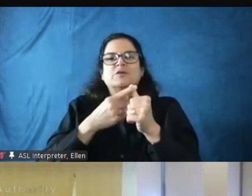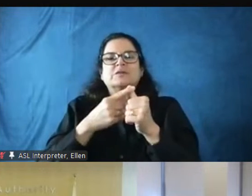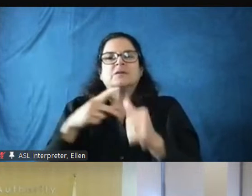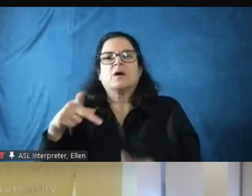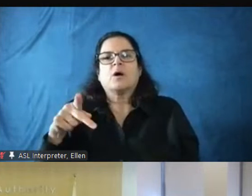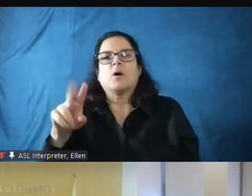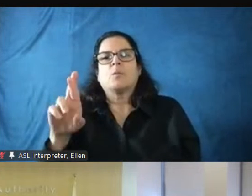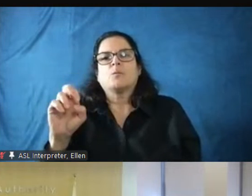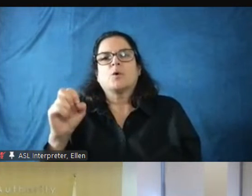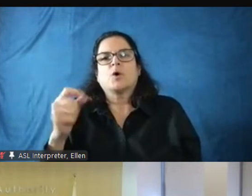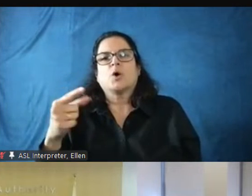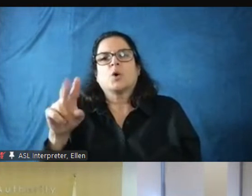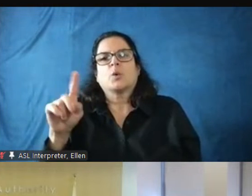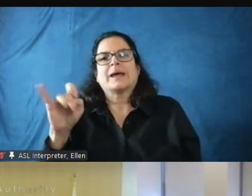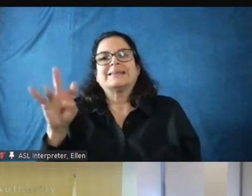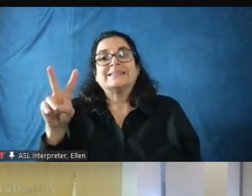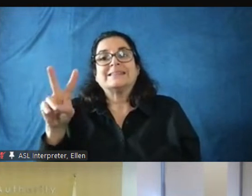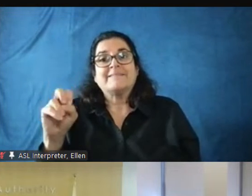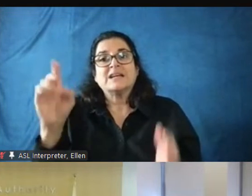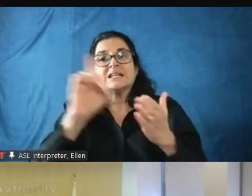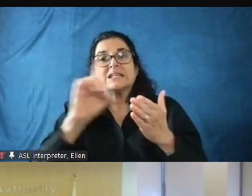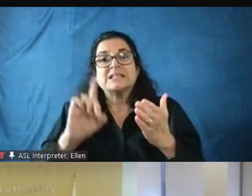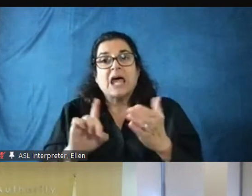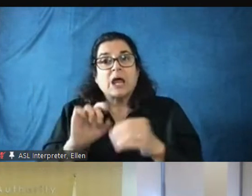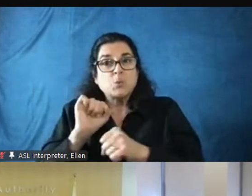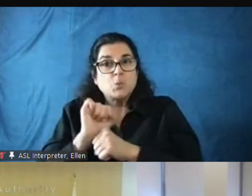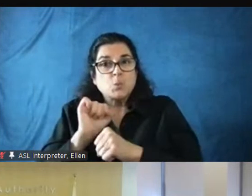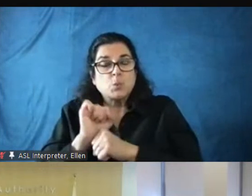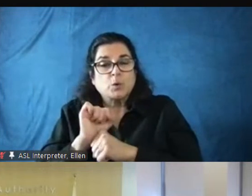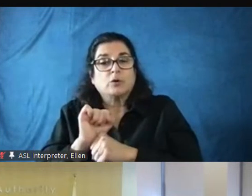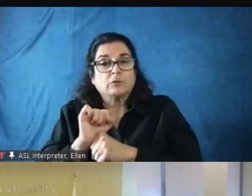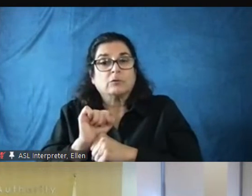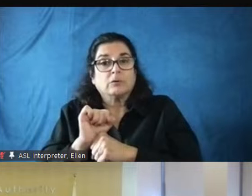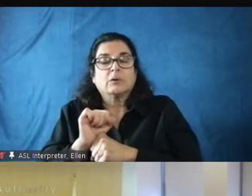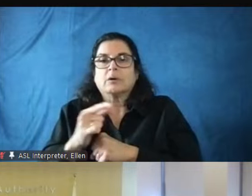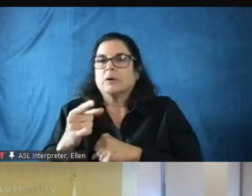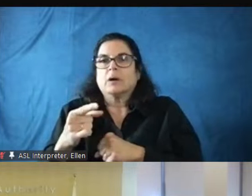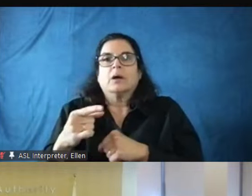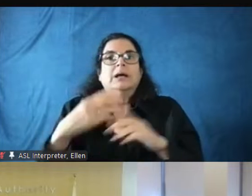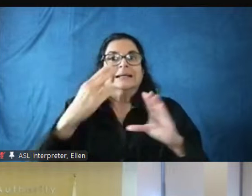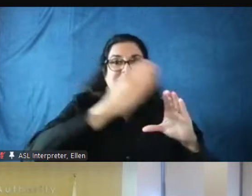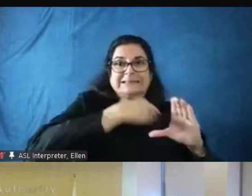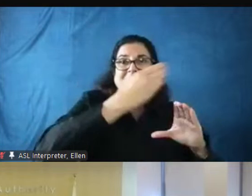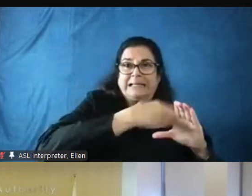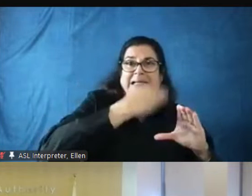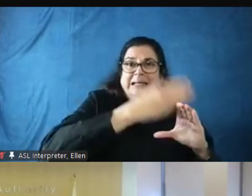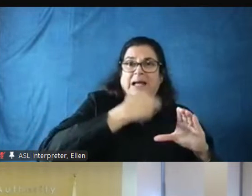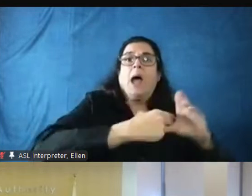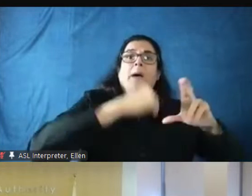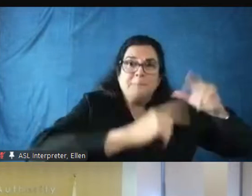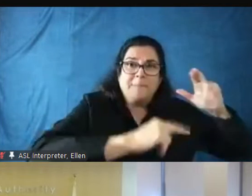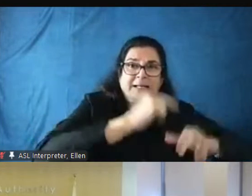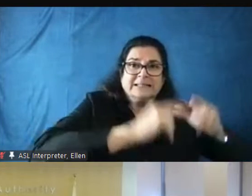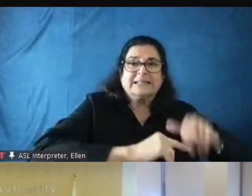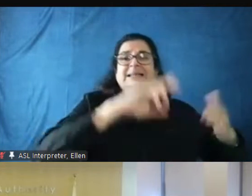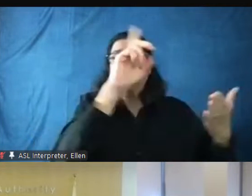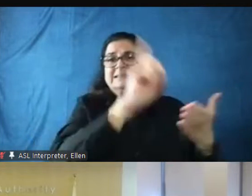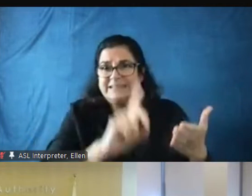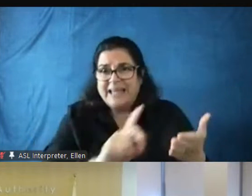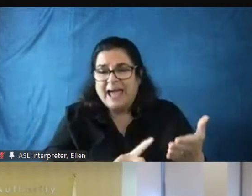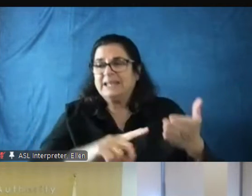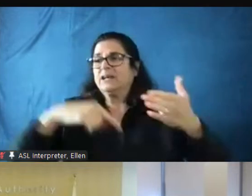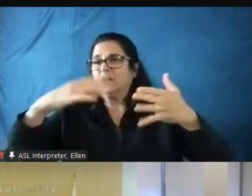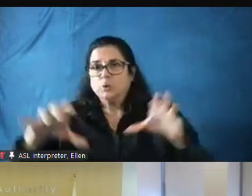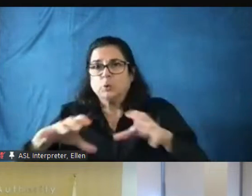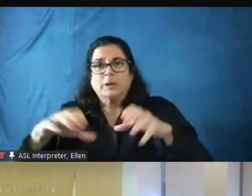means that it kind of we're designing and getting pricing on aspects of it as we are building. So there's work going on that we're still getting the next leg of work going and